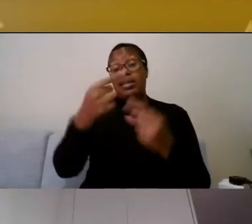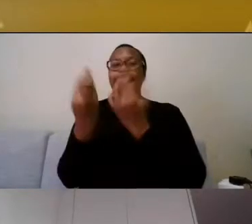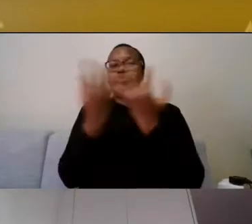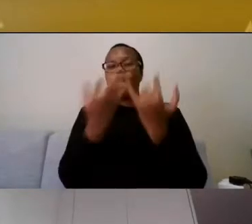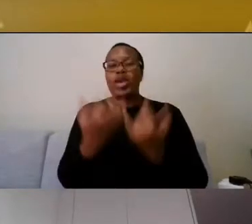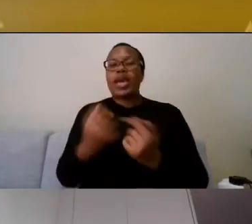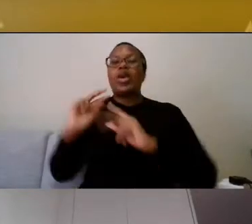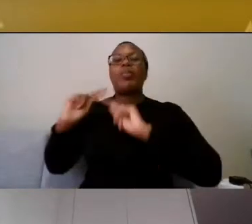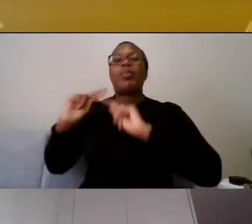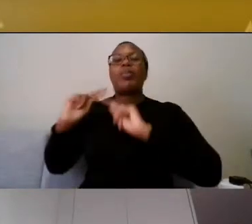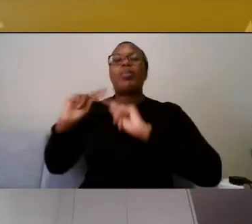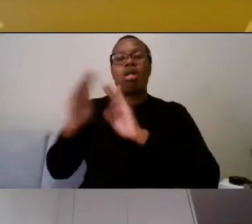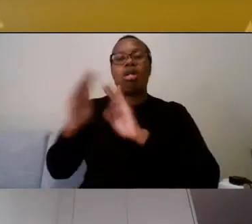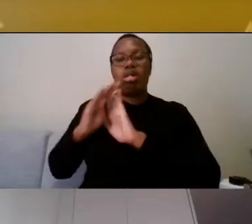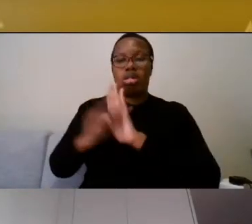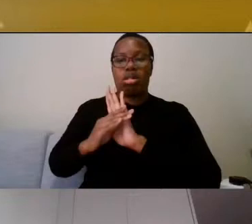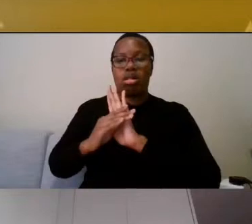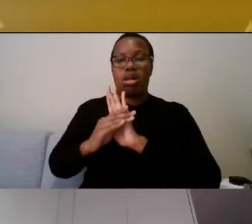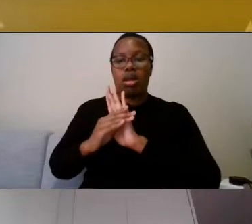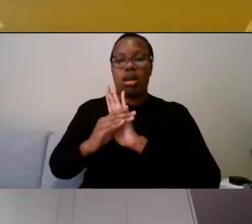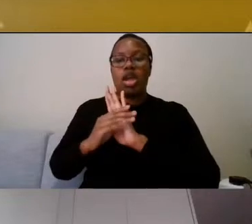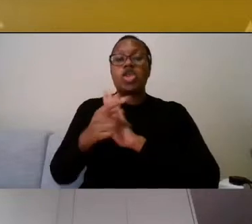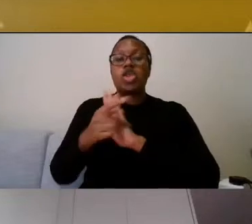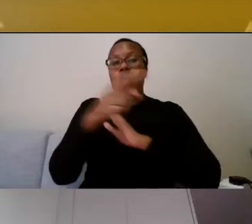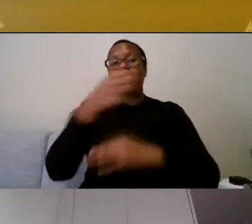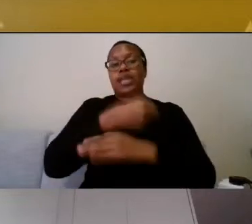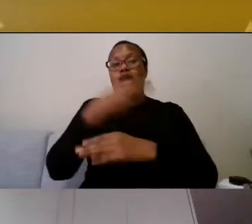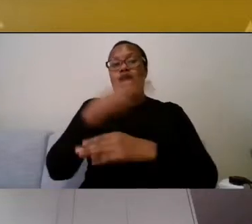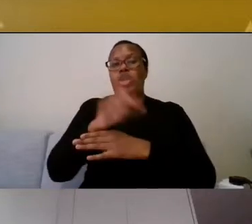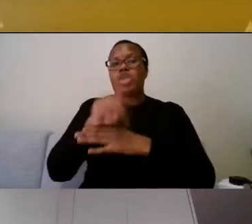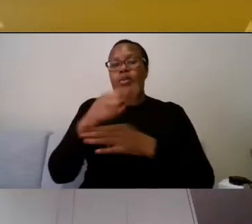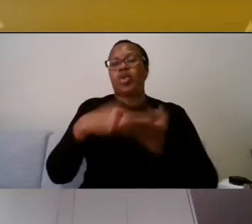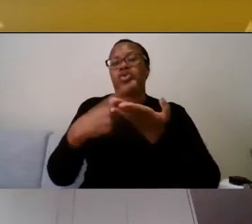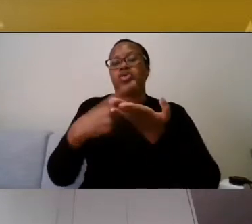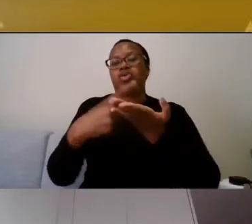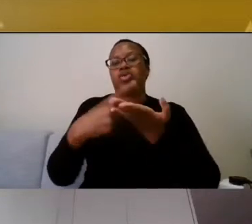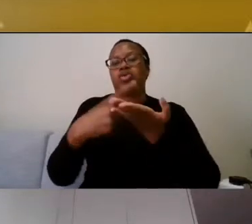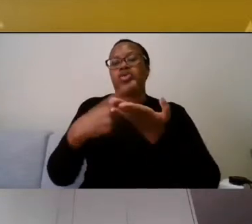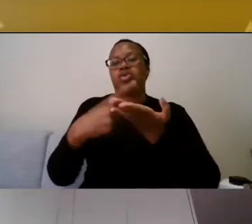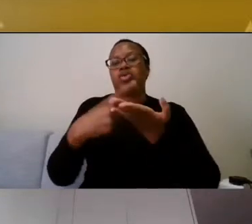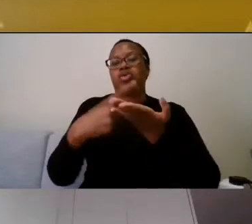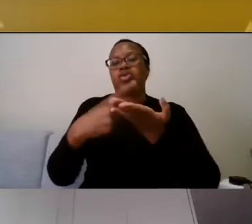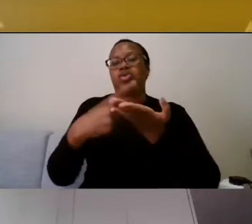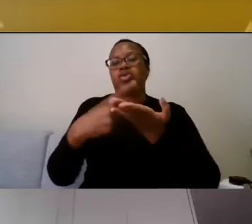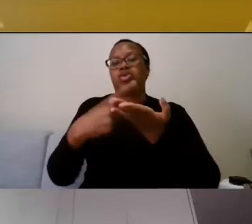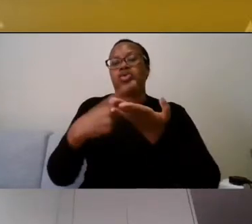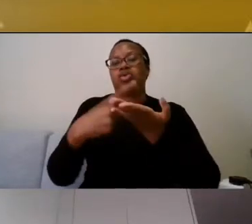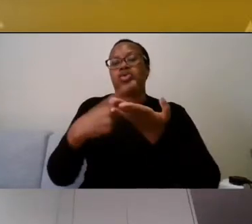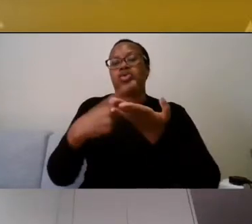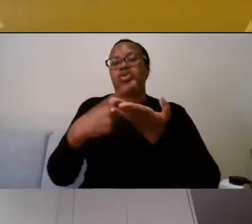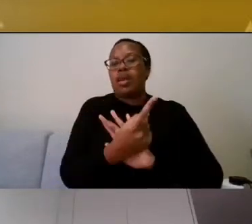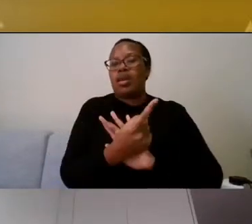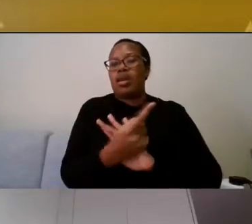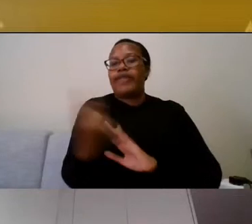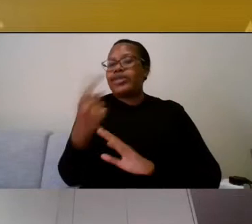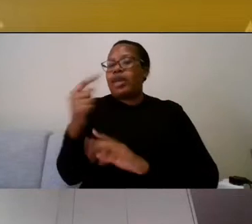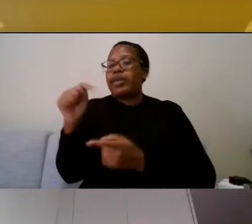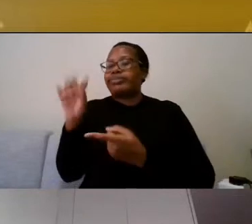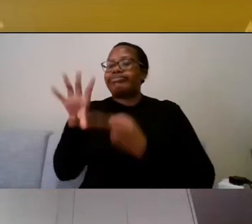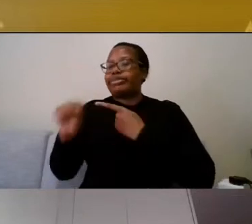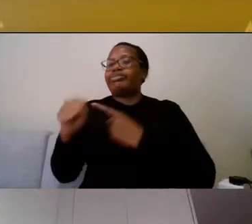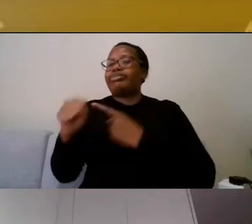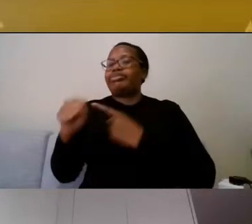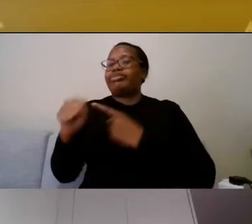be discussed with all the stakeholders as to what should happen when somebody tests